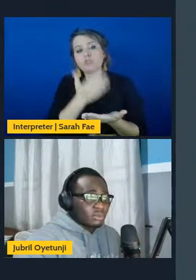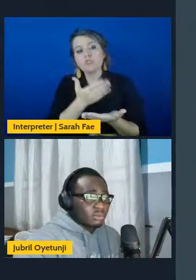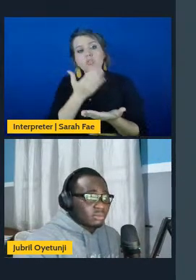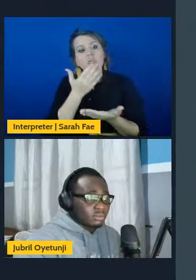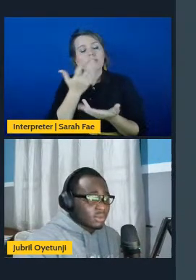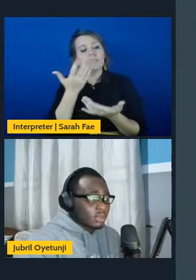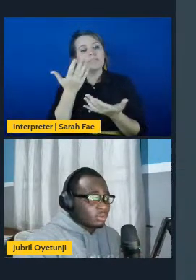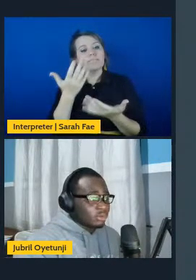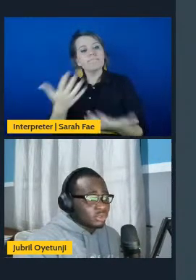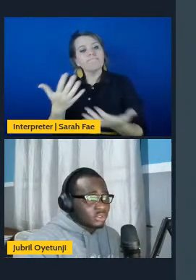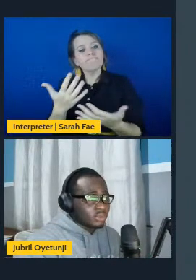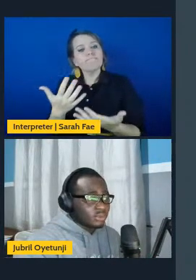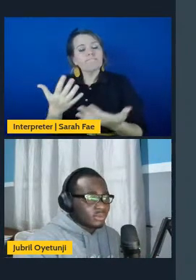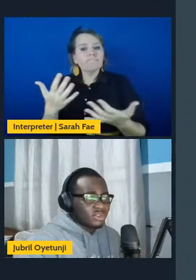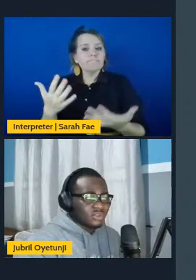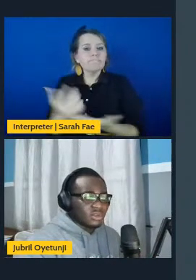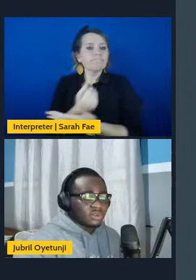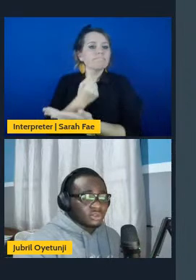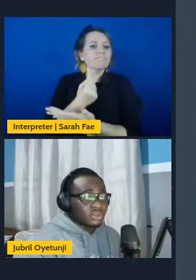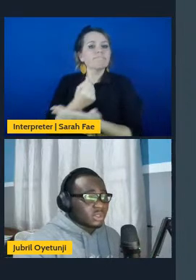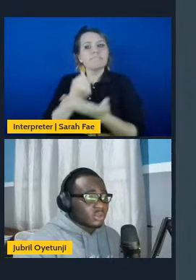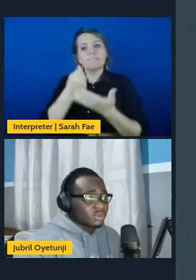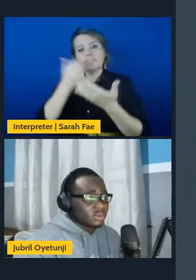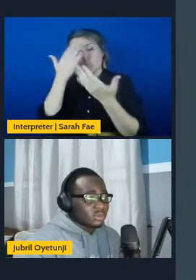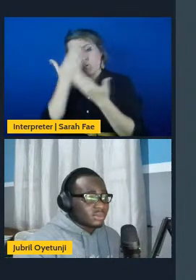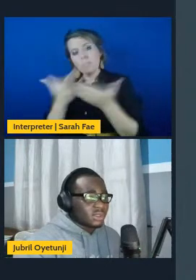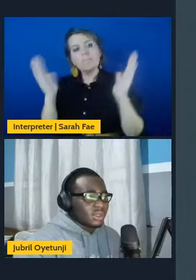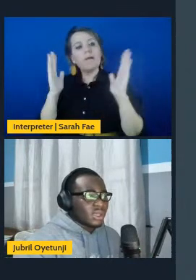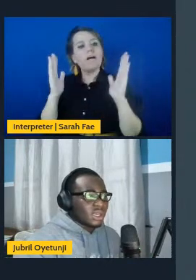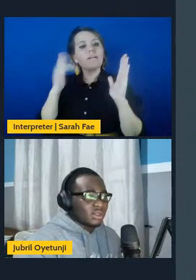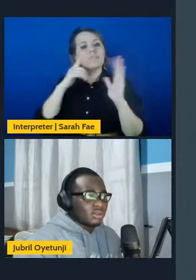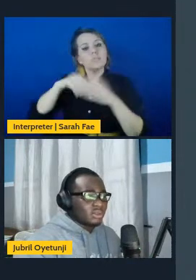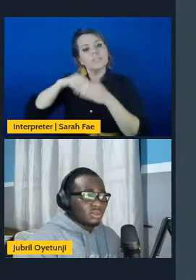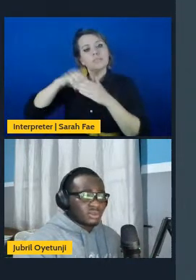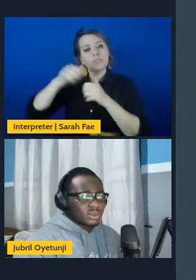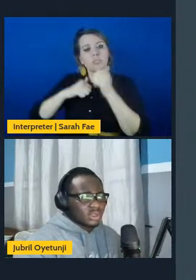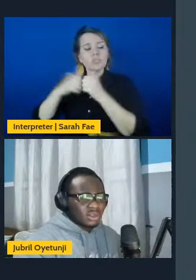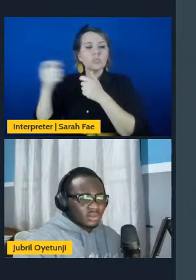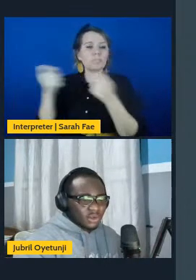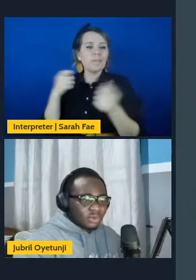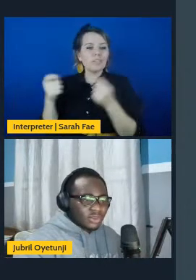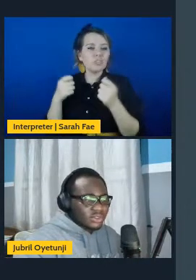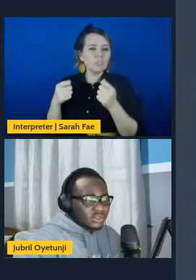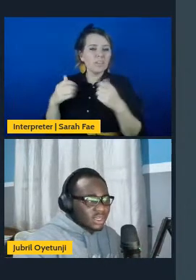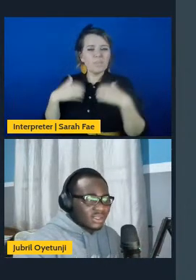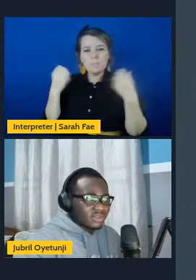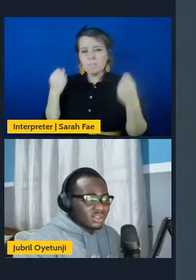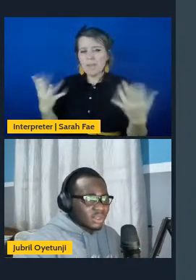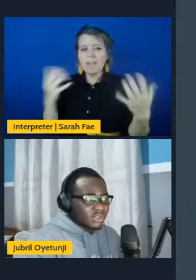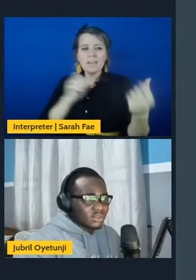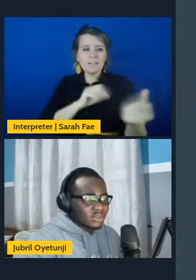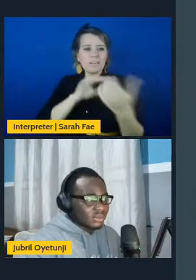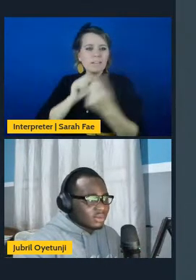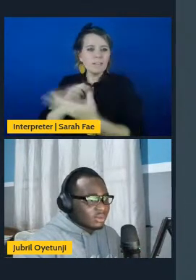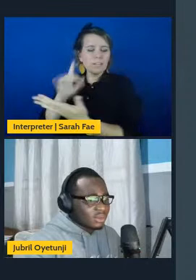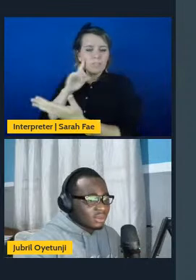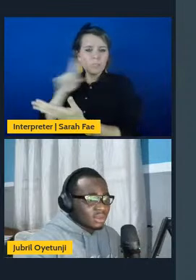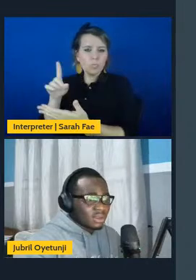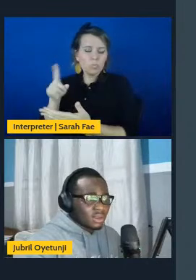embrace an open-minded approach for infrastructure management. And the final point is I get to keep HCL.